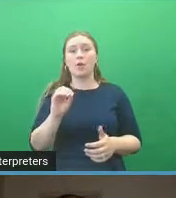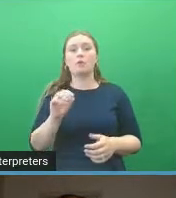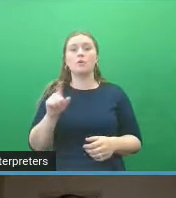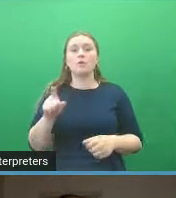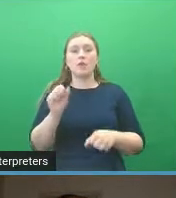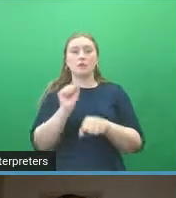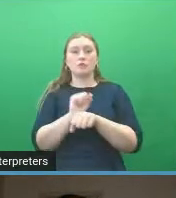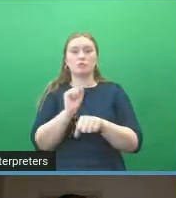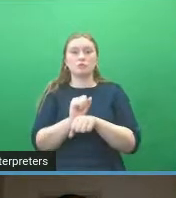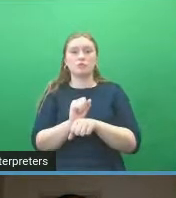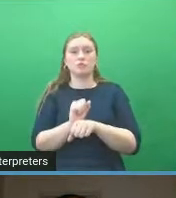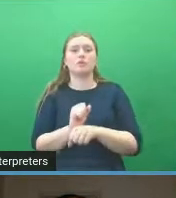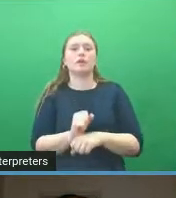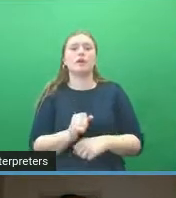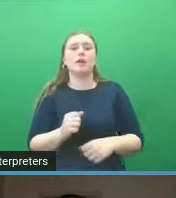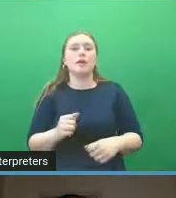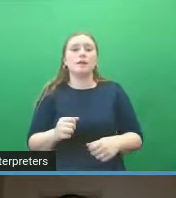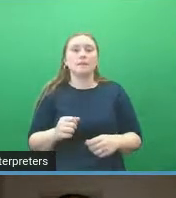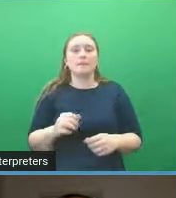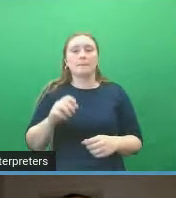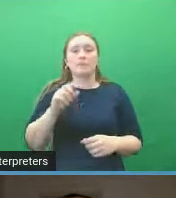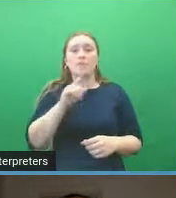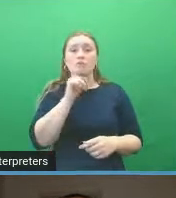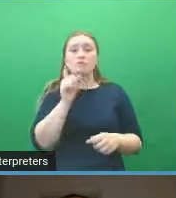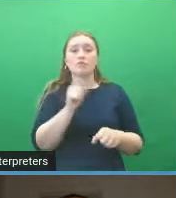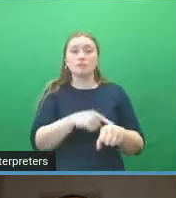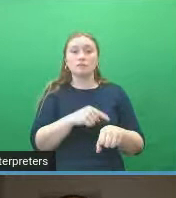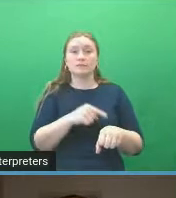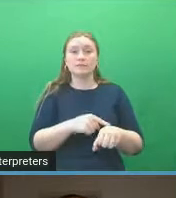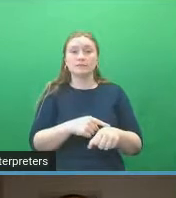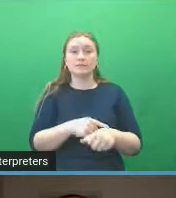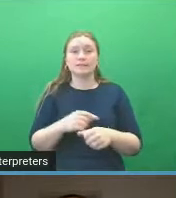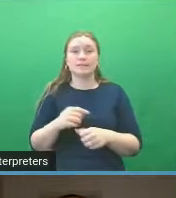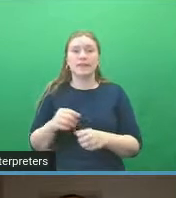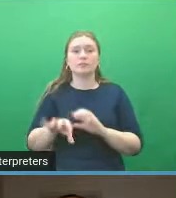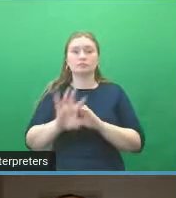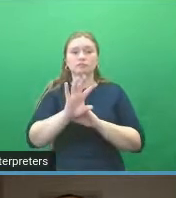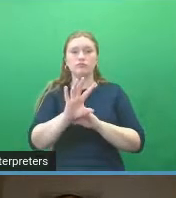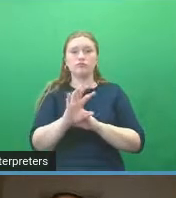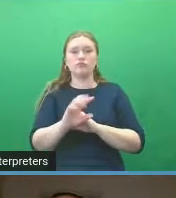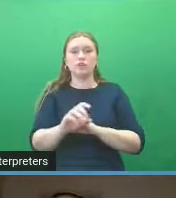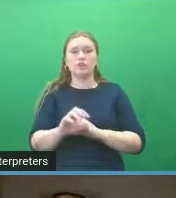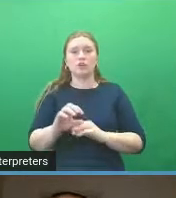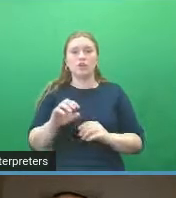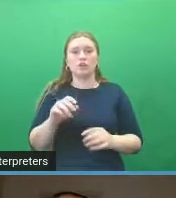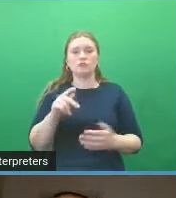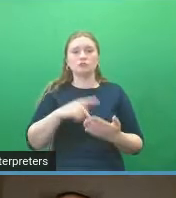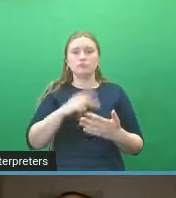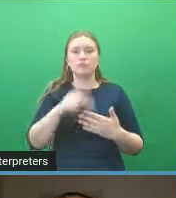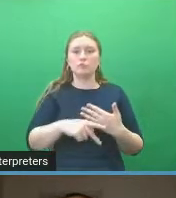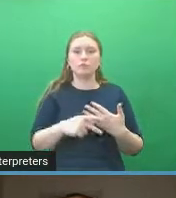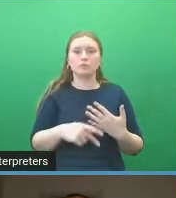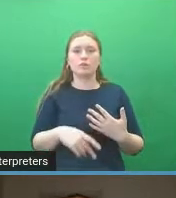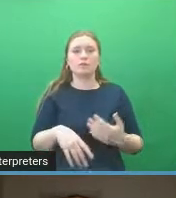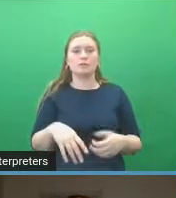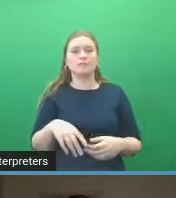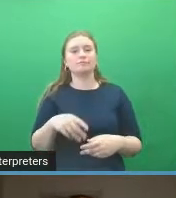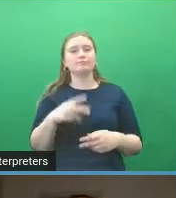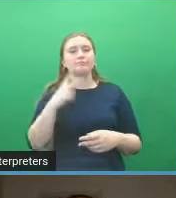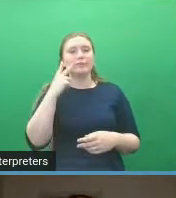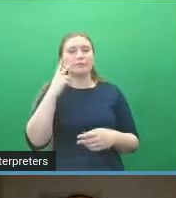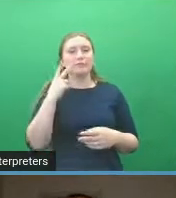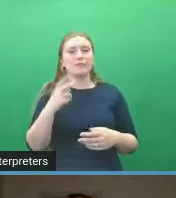award-winning Mayborne Connect program. It's a real-time, bi-directional video programming streamed to learners via the internet